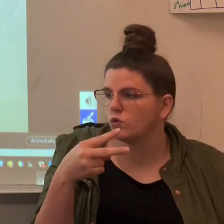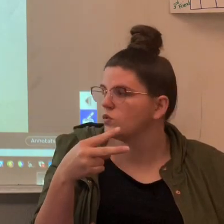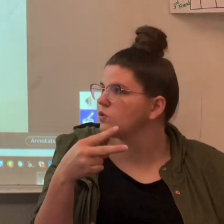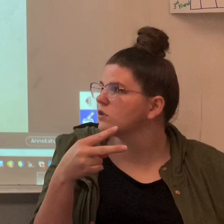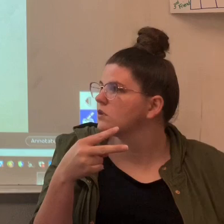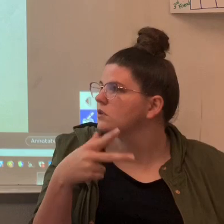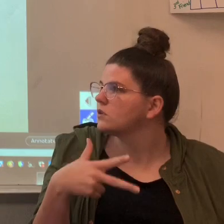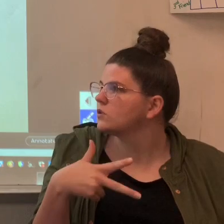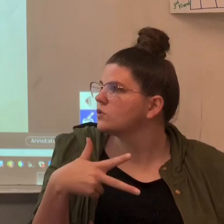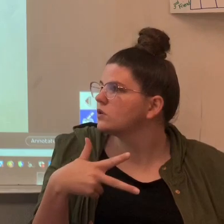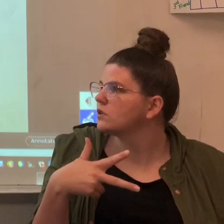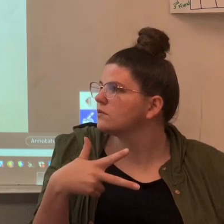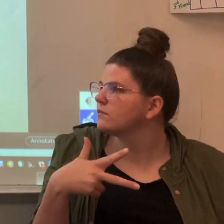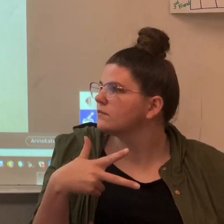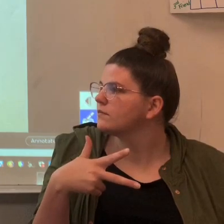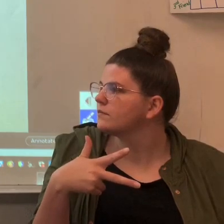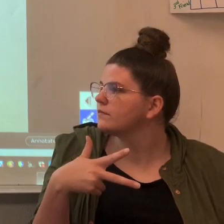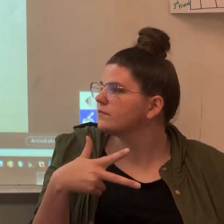2,